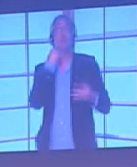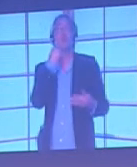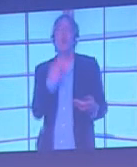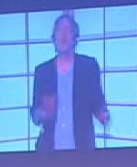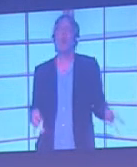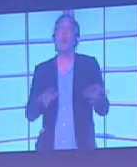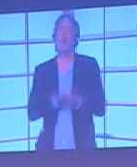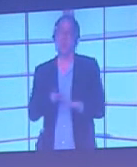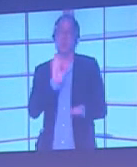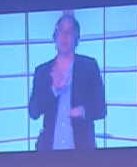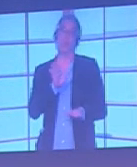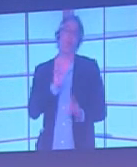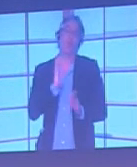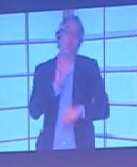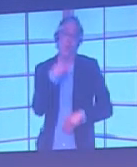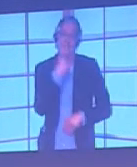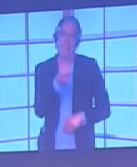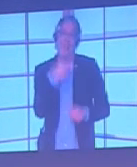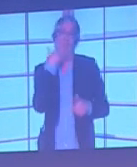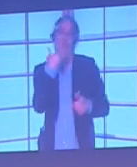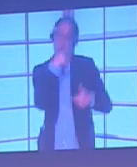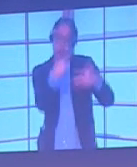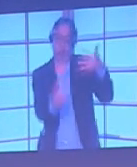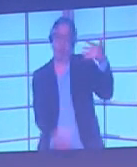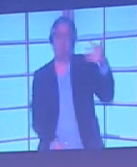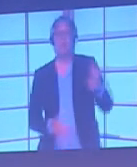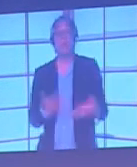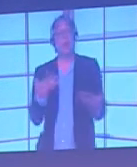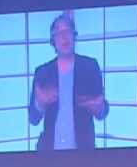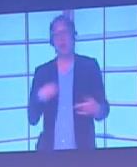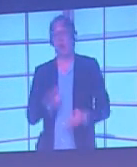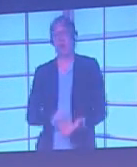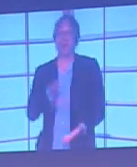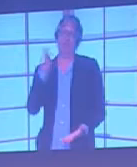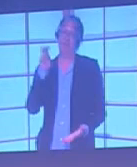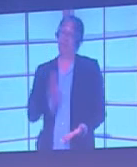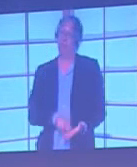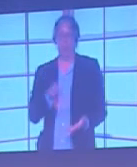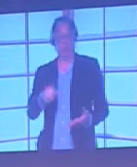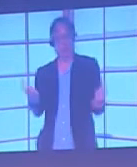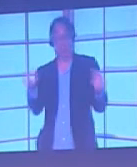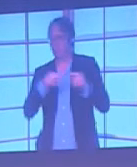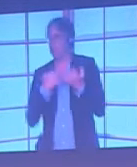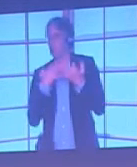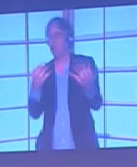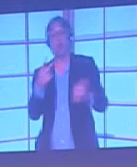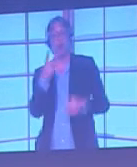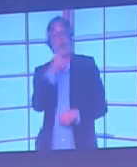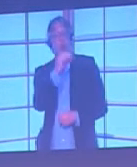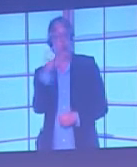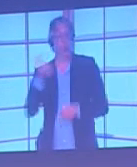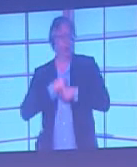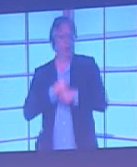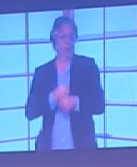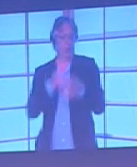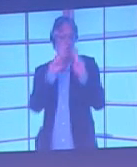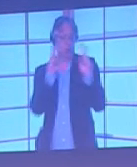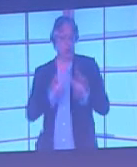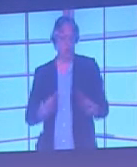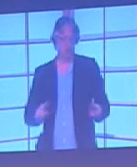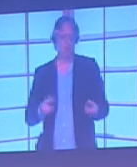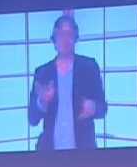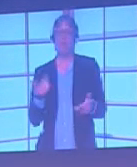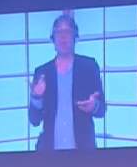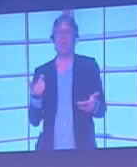conference. I'm delighted to tell you we have in attendance around 200 international delegates from 27